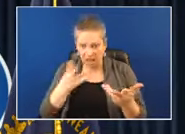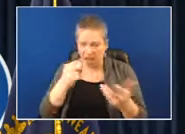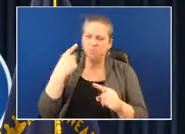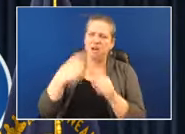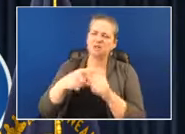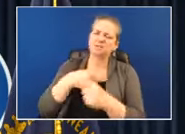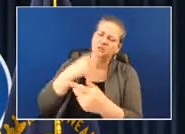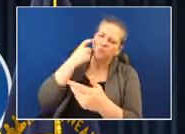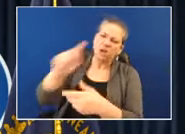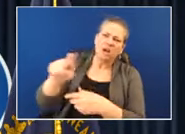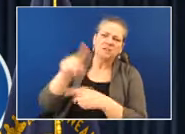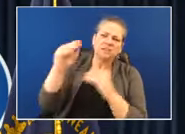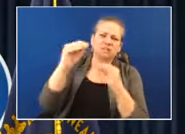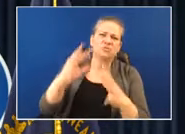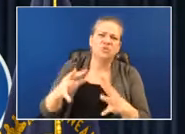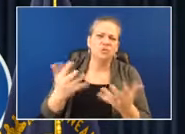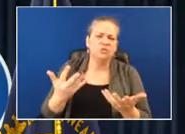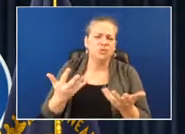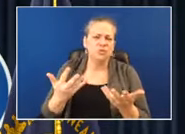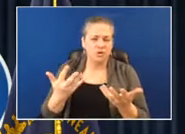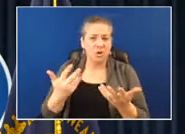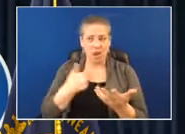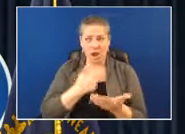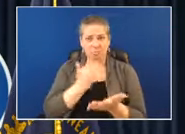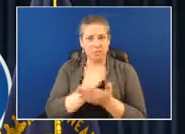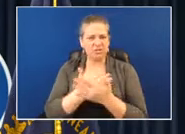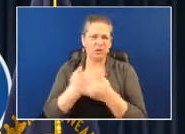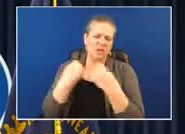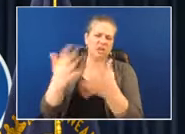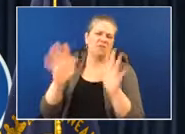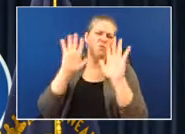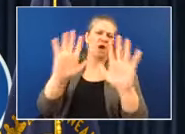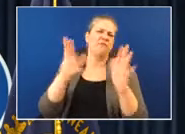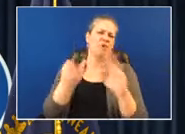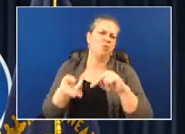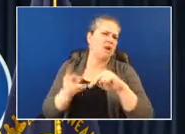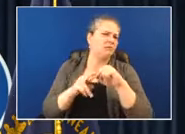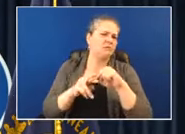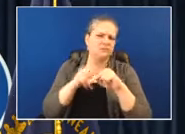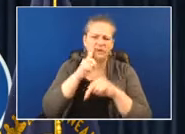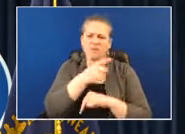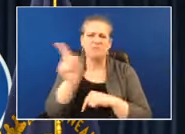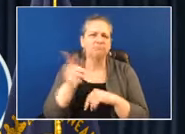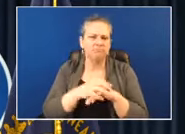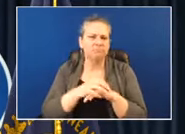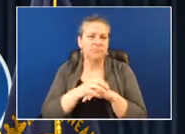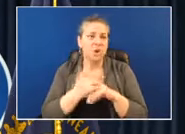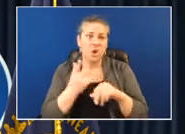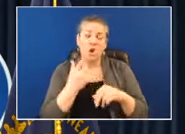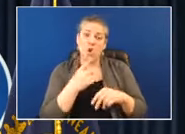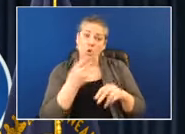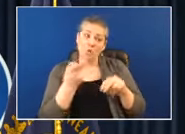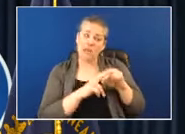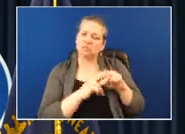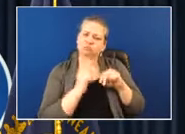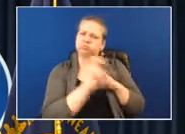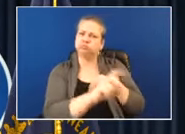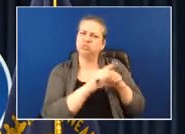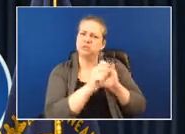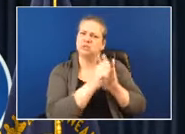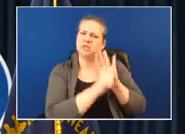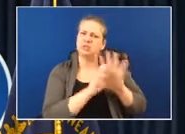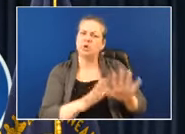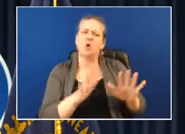budget provides a raise, a wonderful raise, and it's going to our state workers. They need it. A wonderful raise to law enforcement